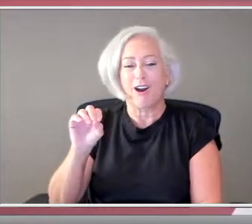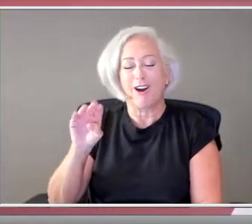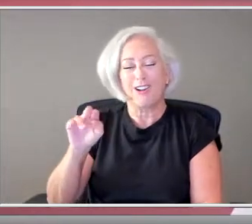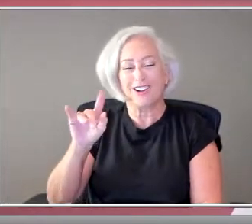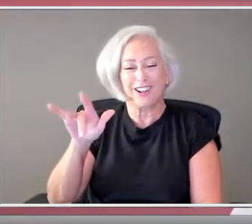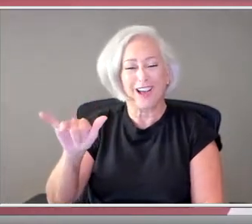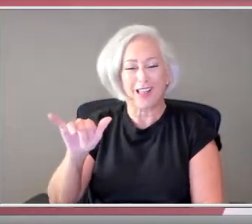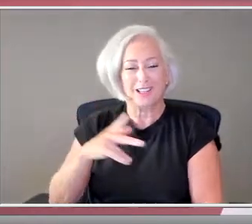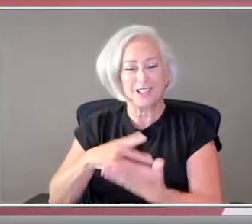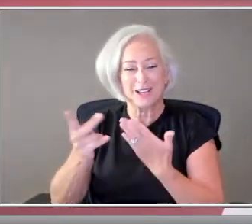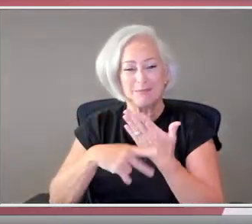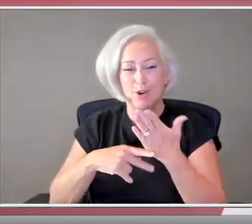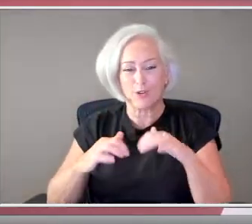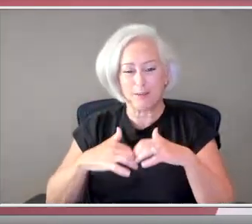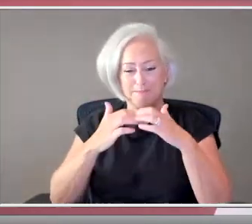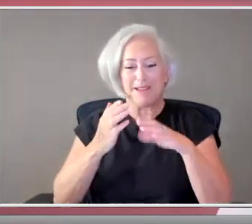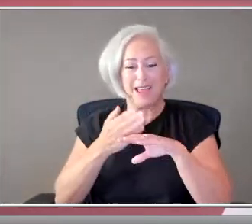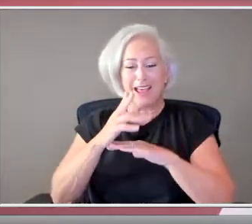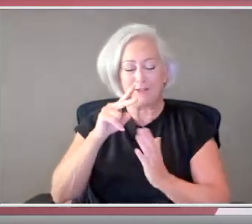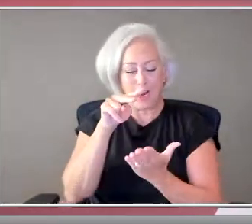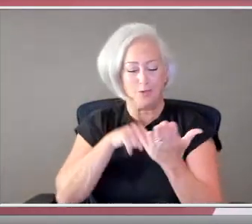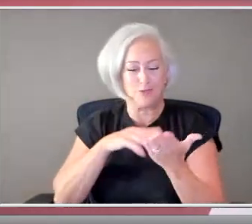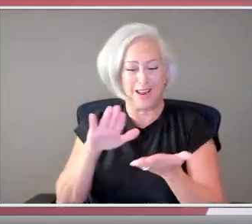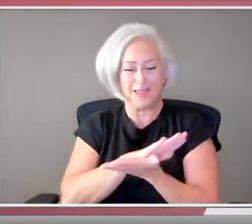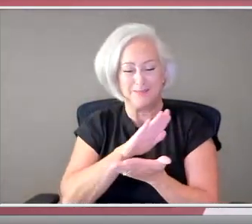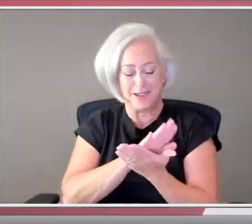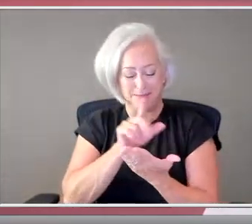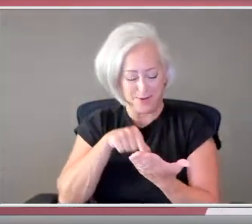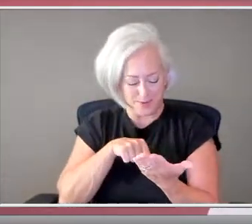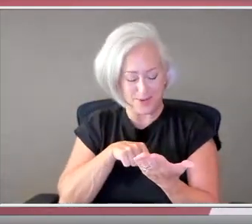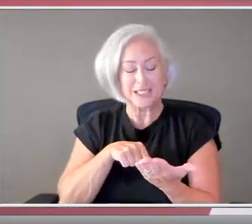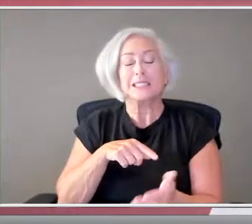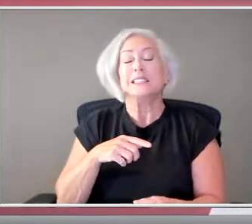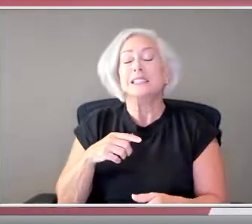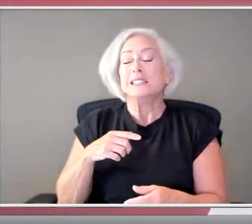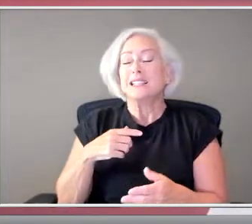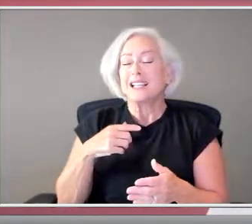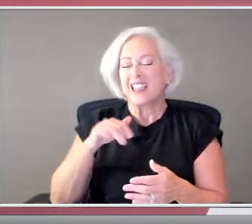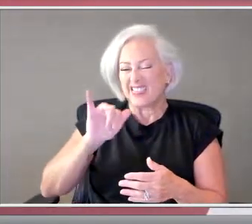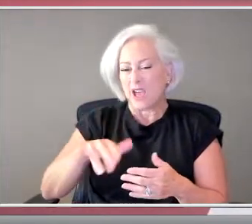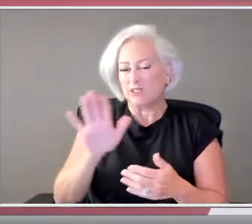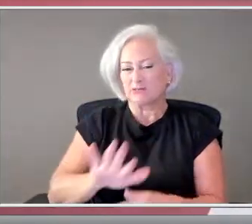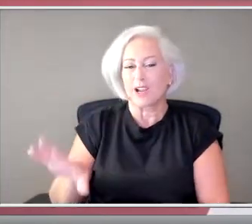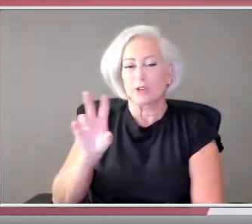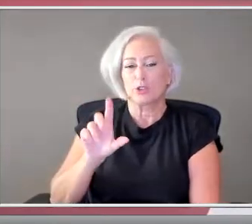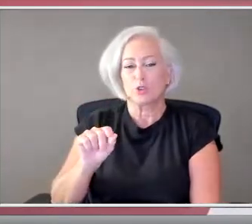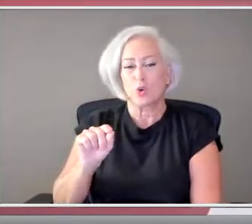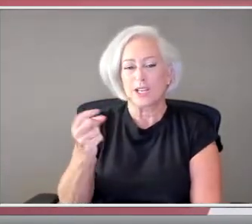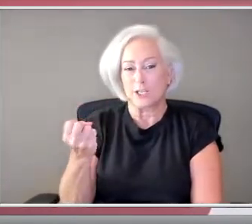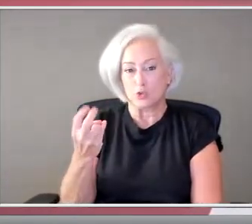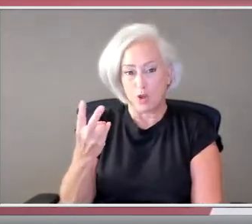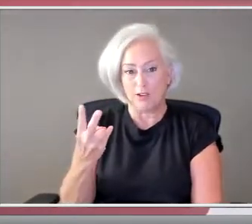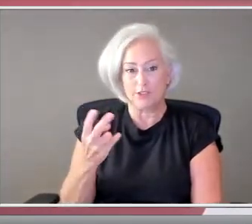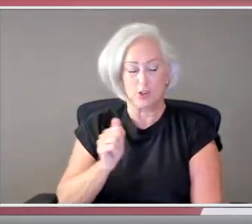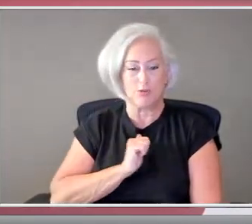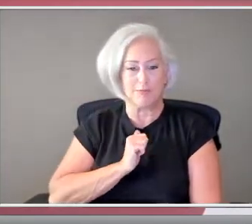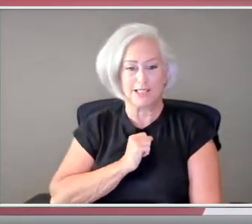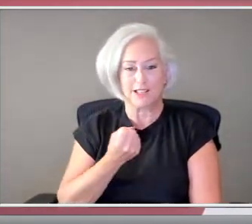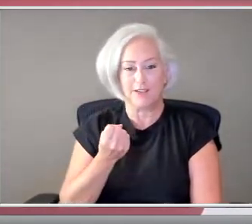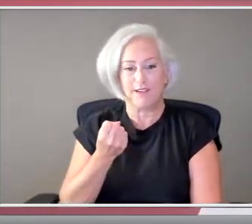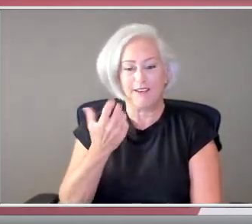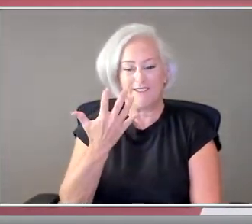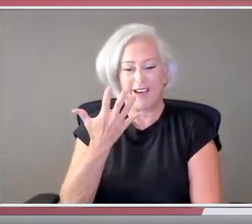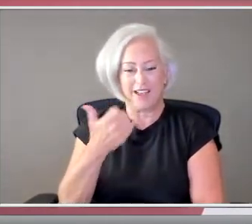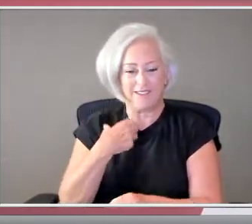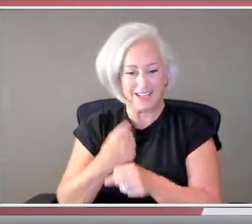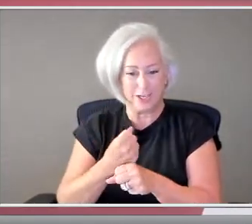read those papers. So and this was 2012 or so I was 5 years into that experience.